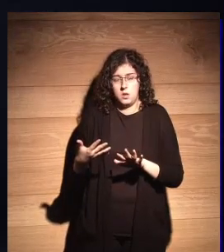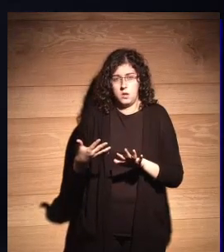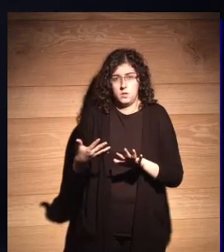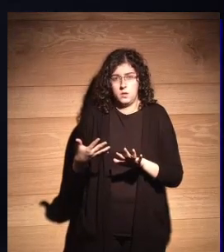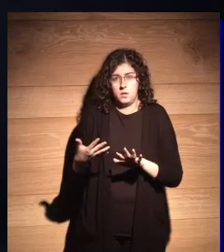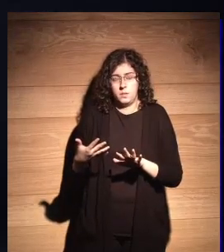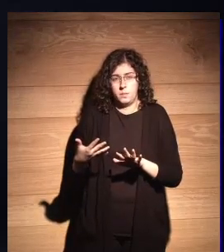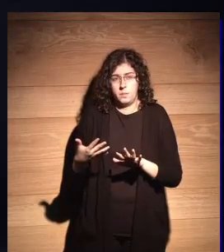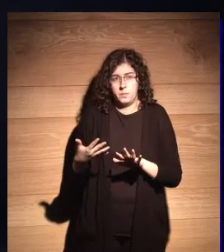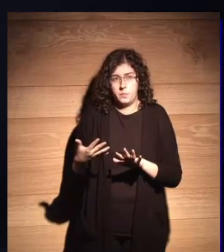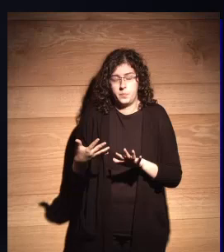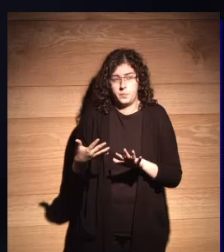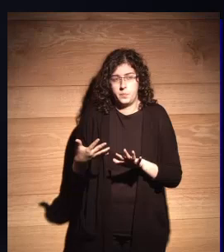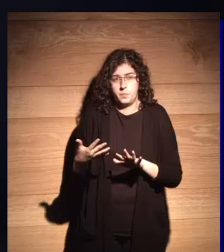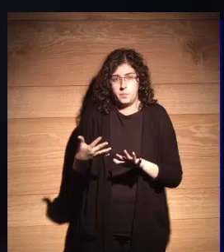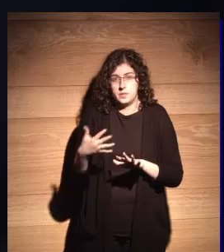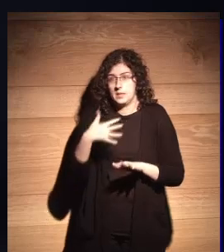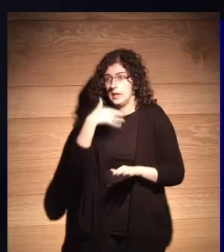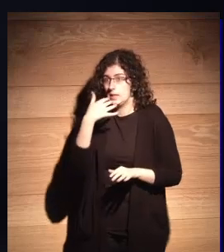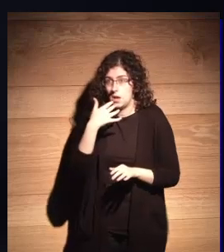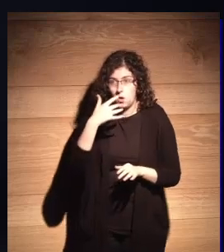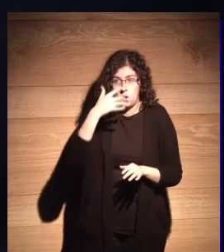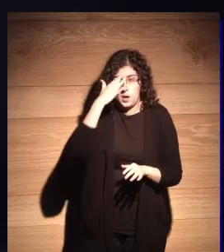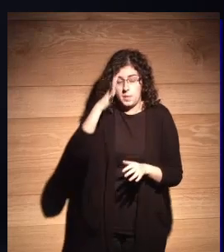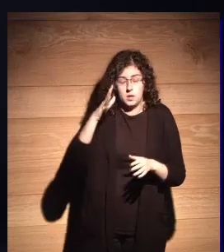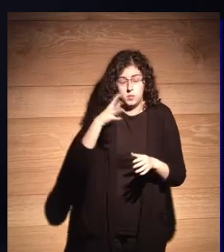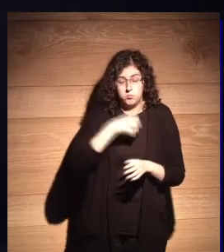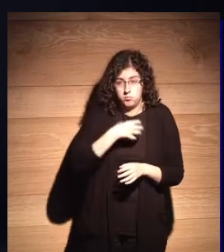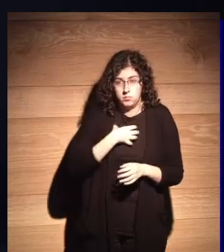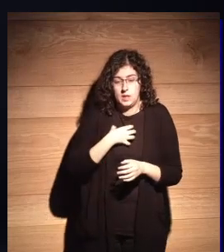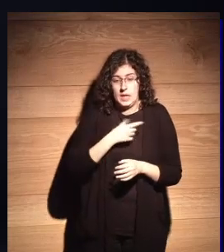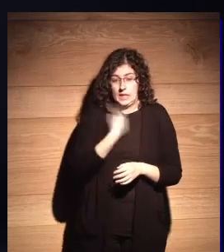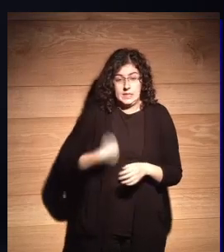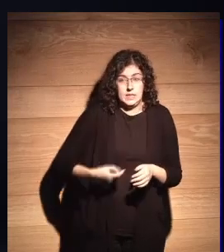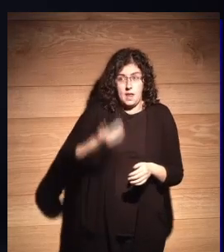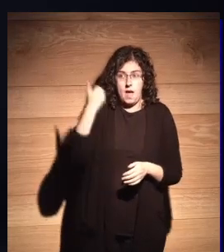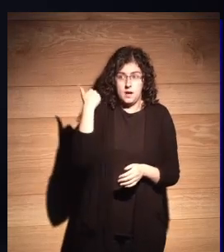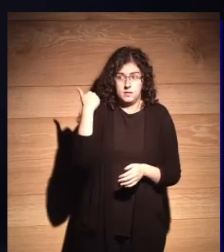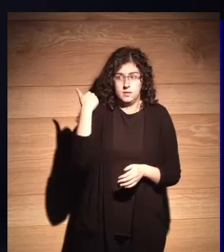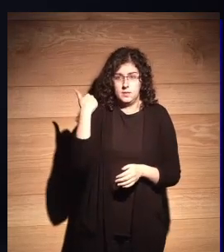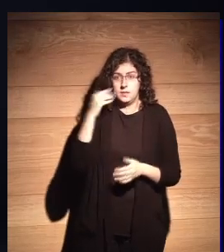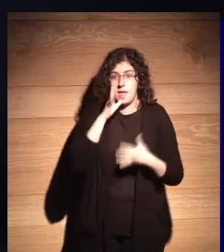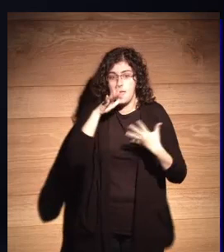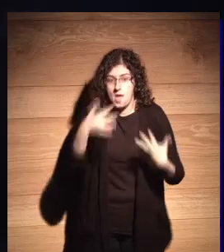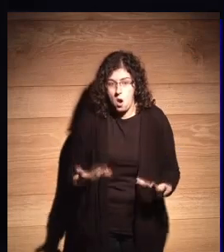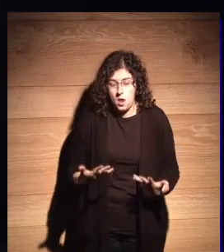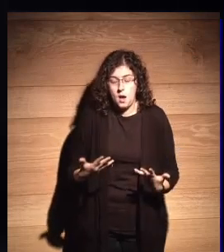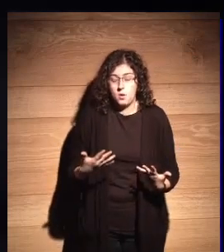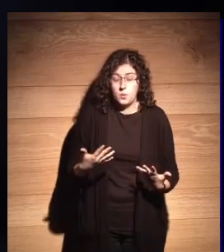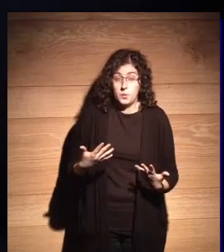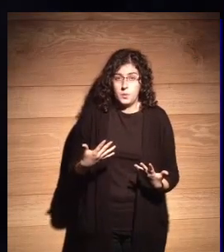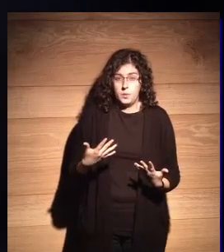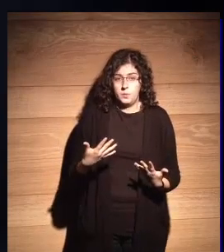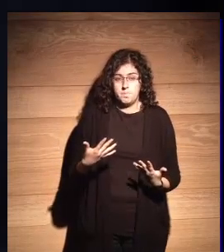imagination, where China was then and where China is now. And then you can only imagine where it's going to be